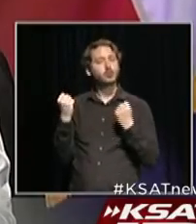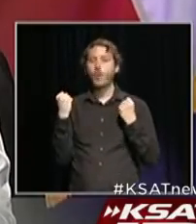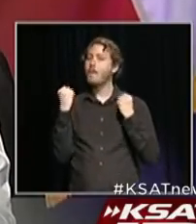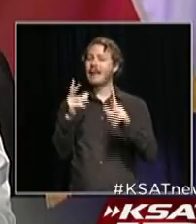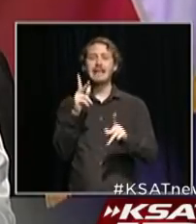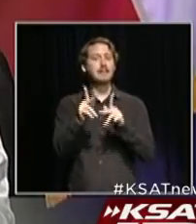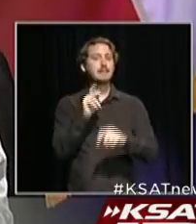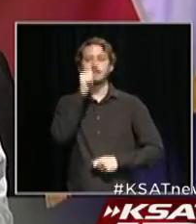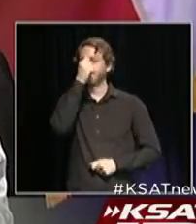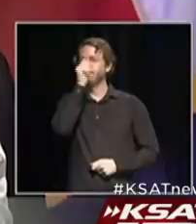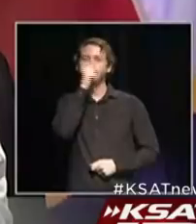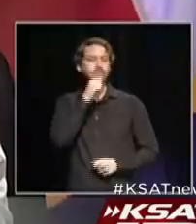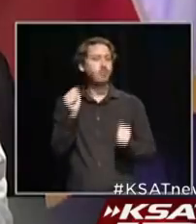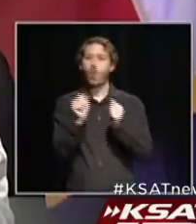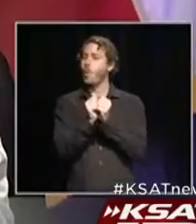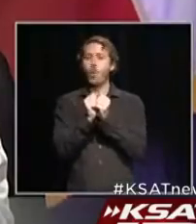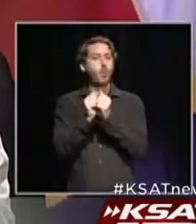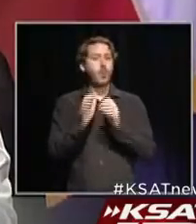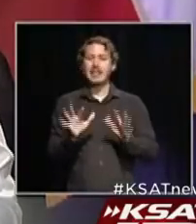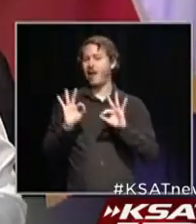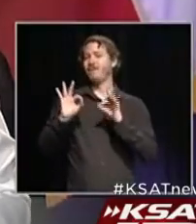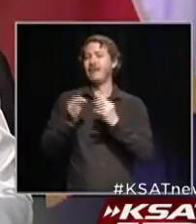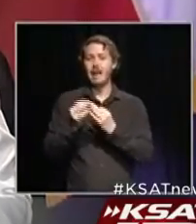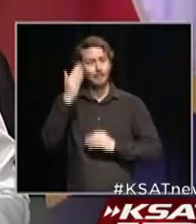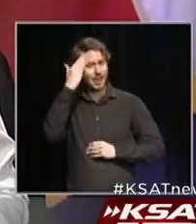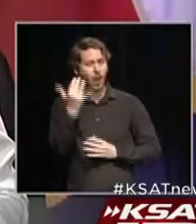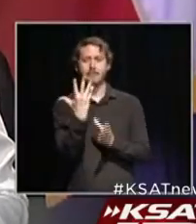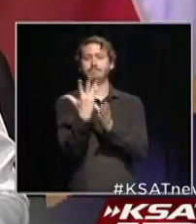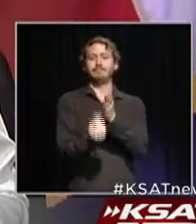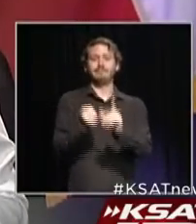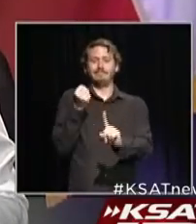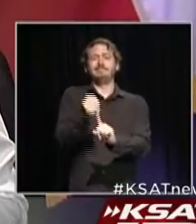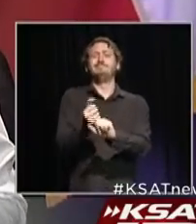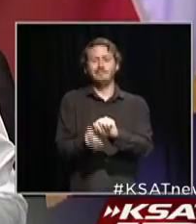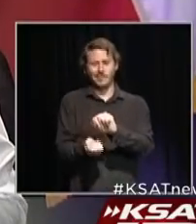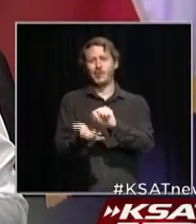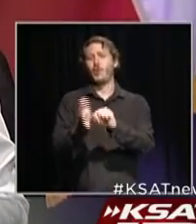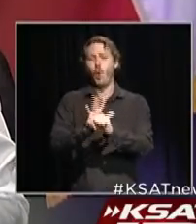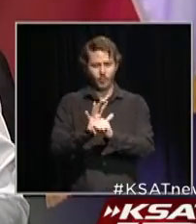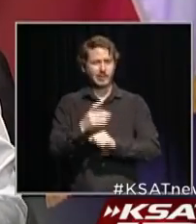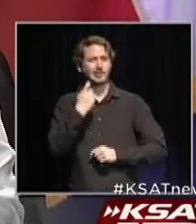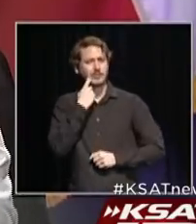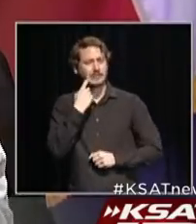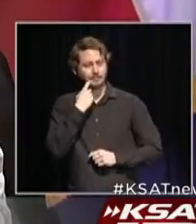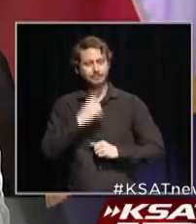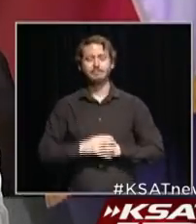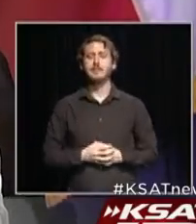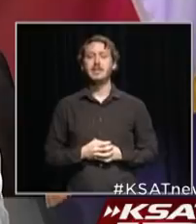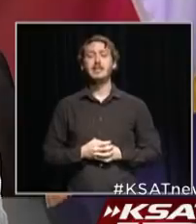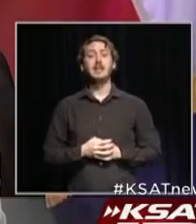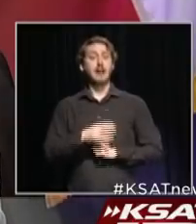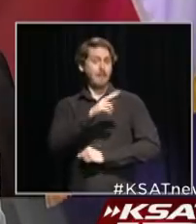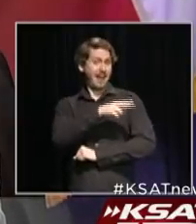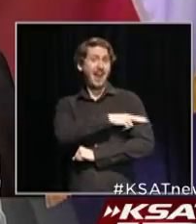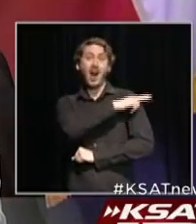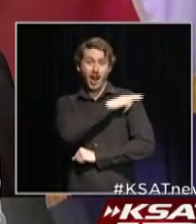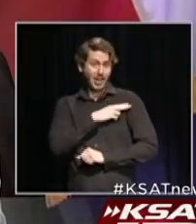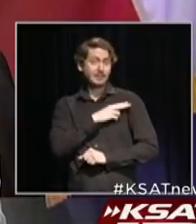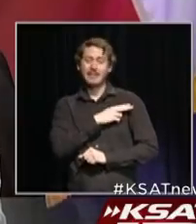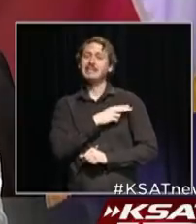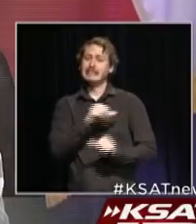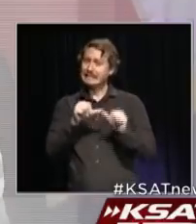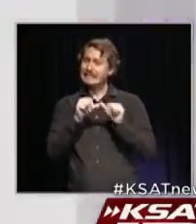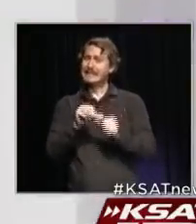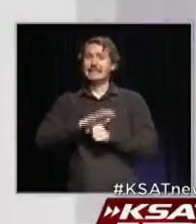have to be without a loved one because of COVID-19 during this holiday season. The stress in our hospital system continues to